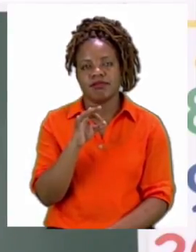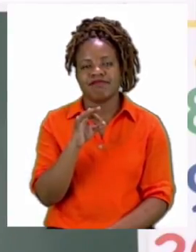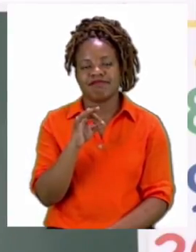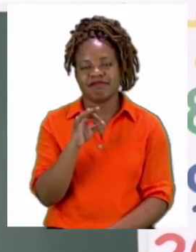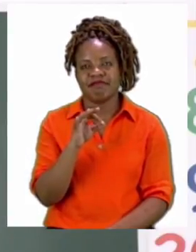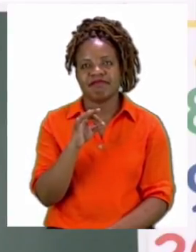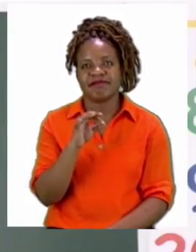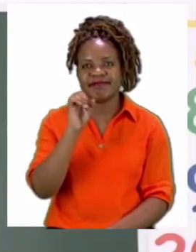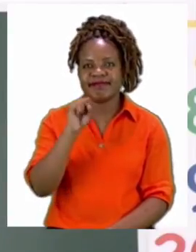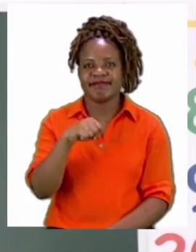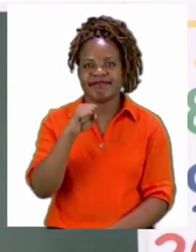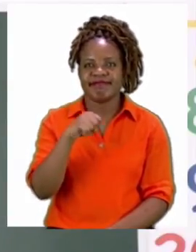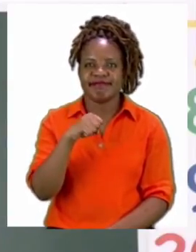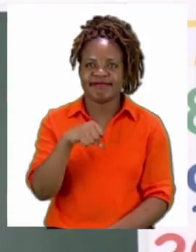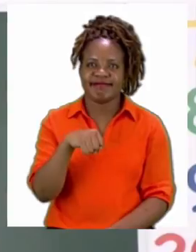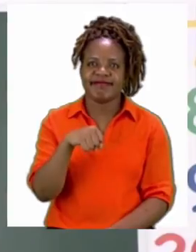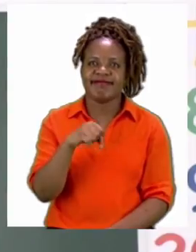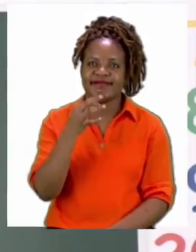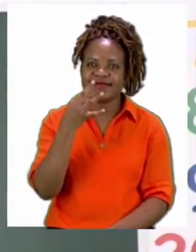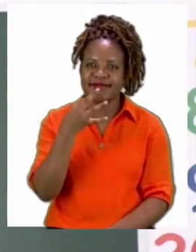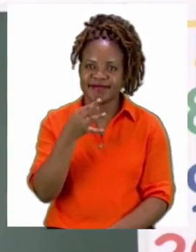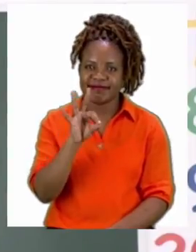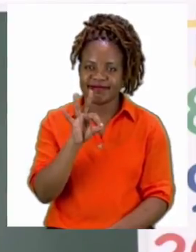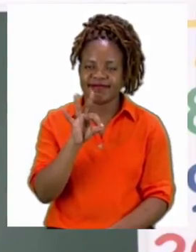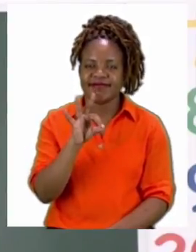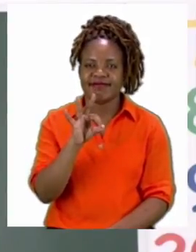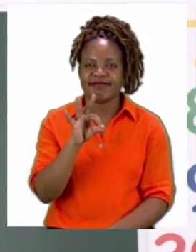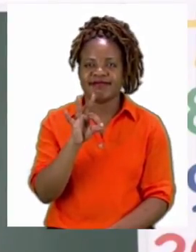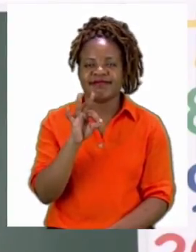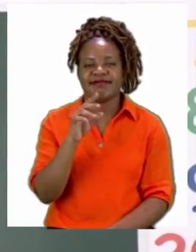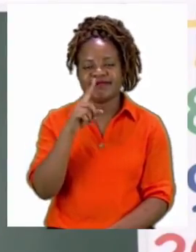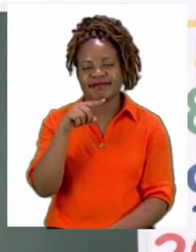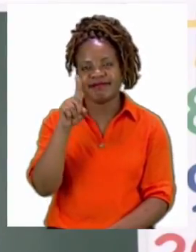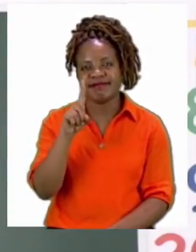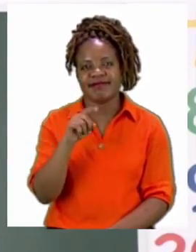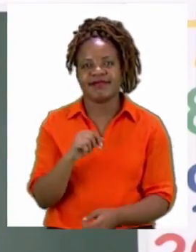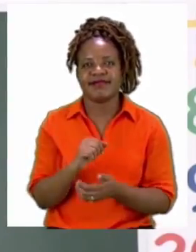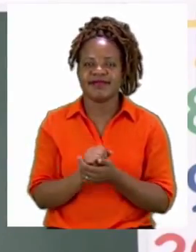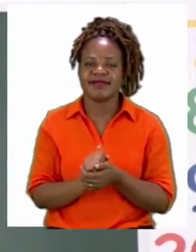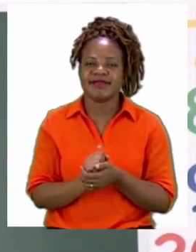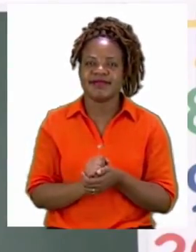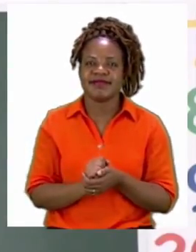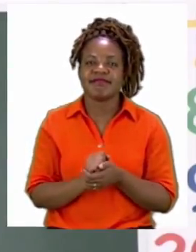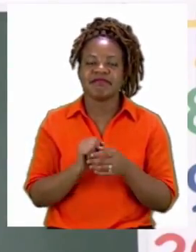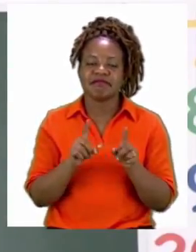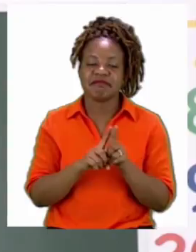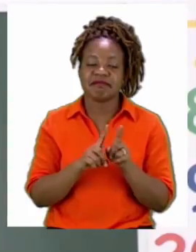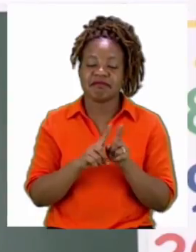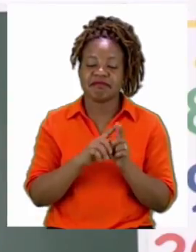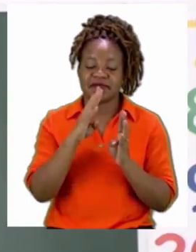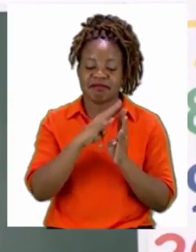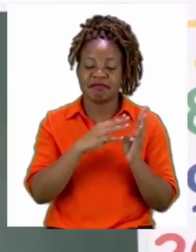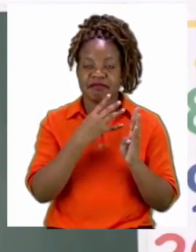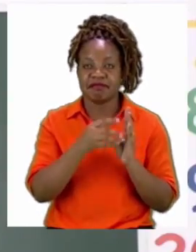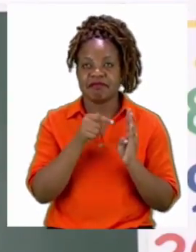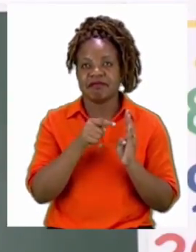9. So our answer, boys and girls, is 9, which is the same answer we found